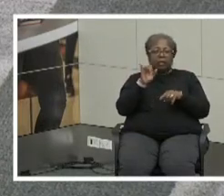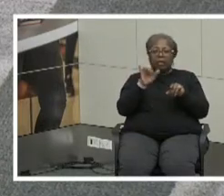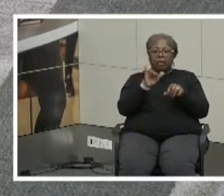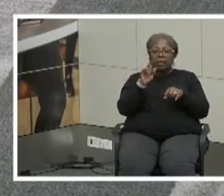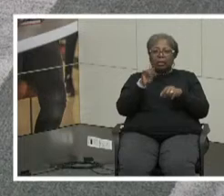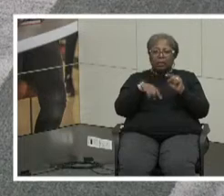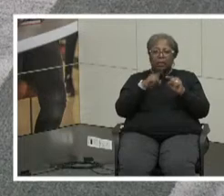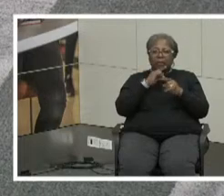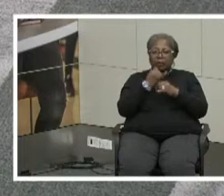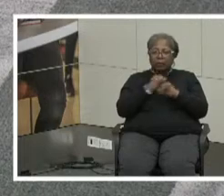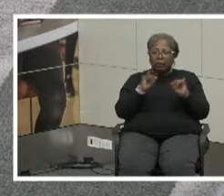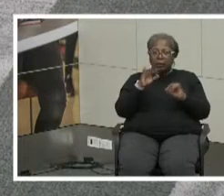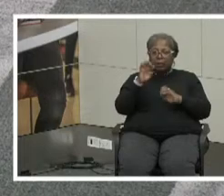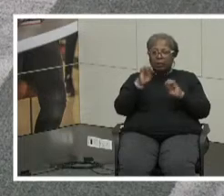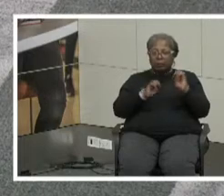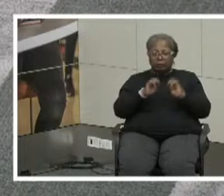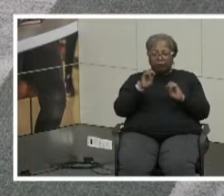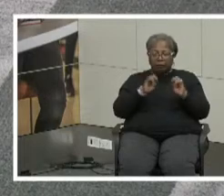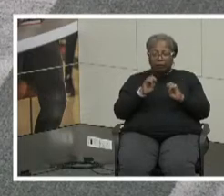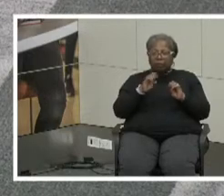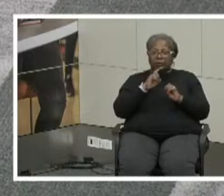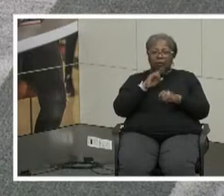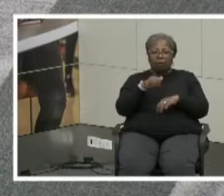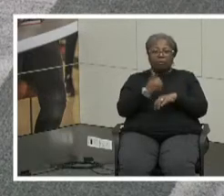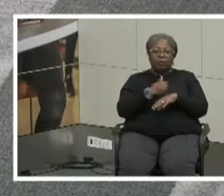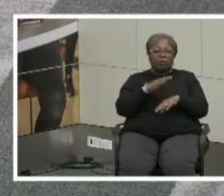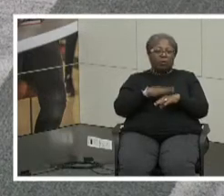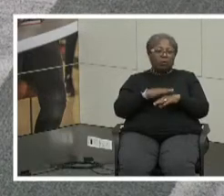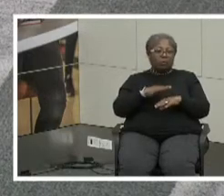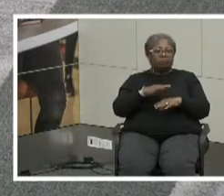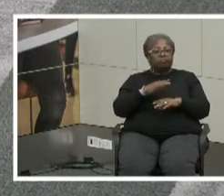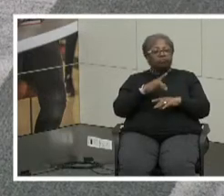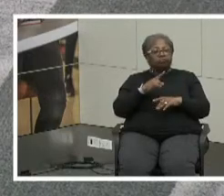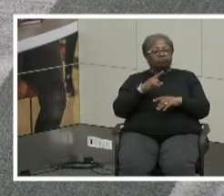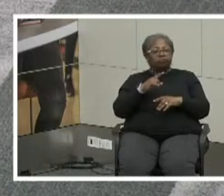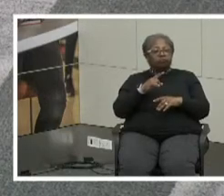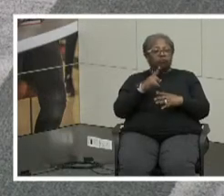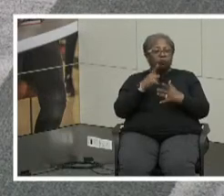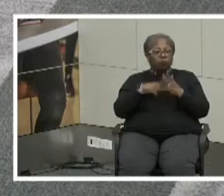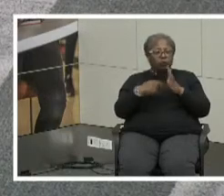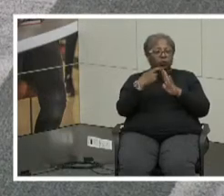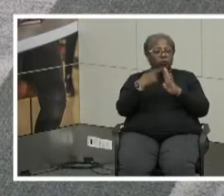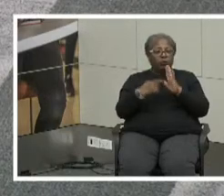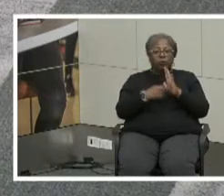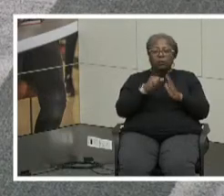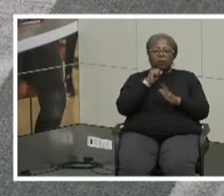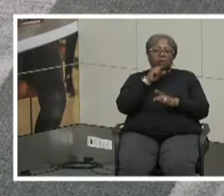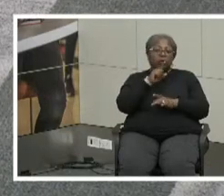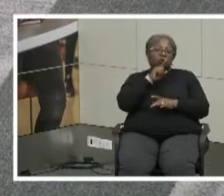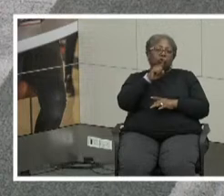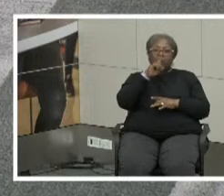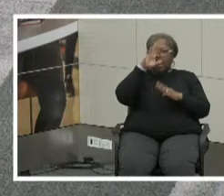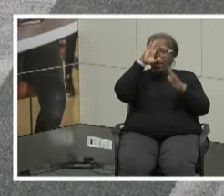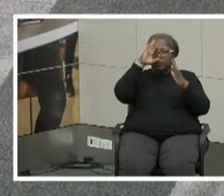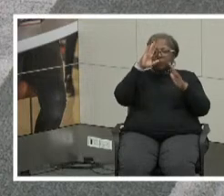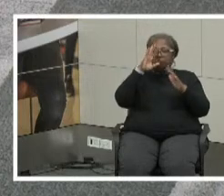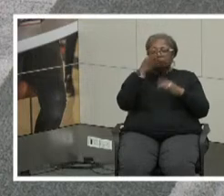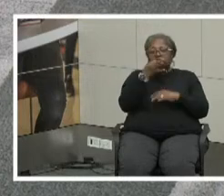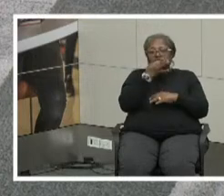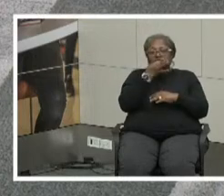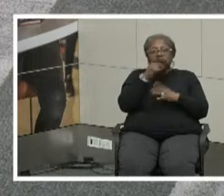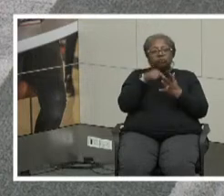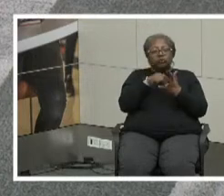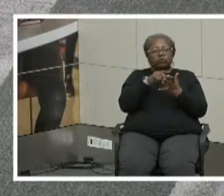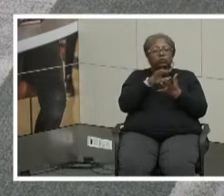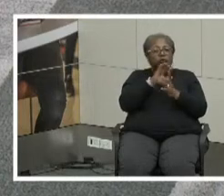independent their evaluations are based on compliance and not under true expertise this culture